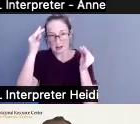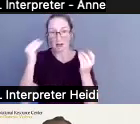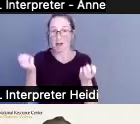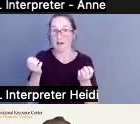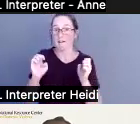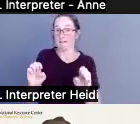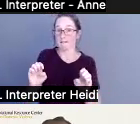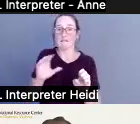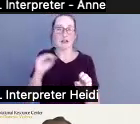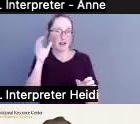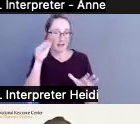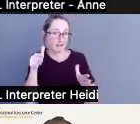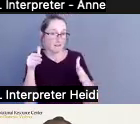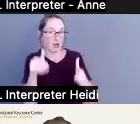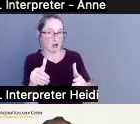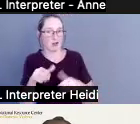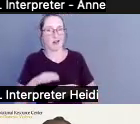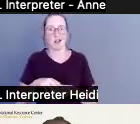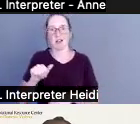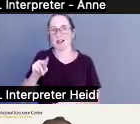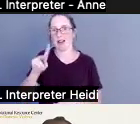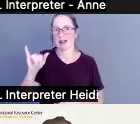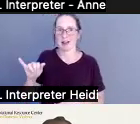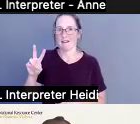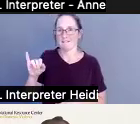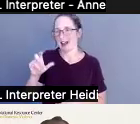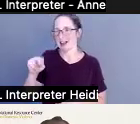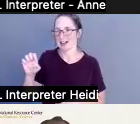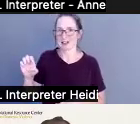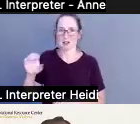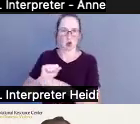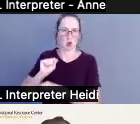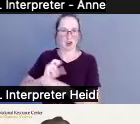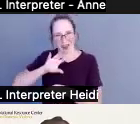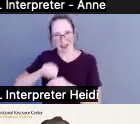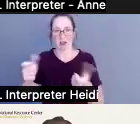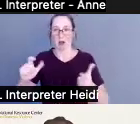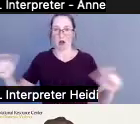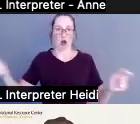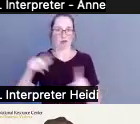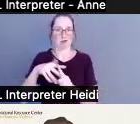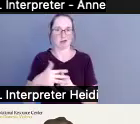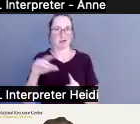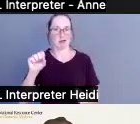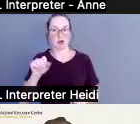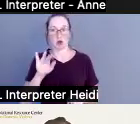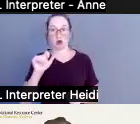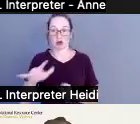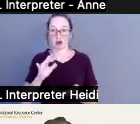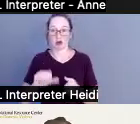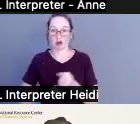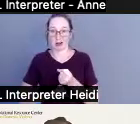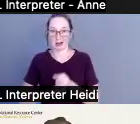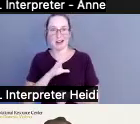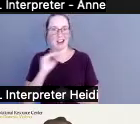efforts, and focus on anti-violence work within the larger context of social justice